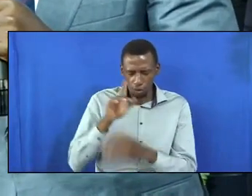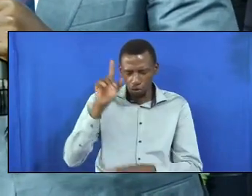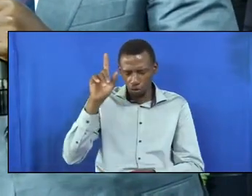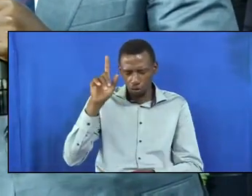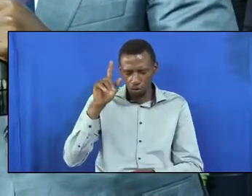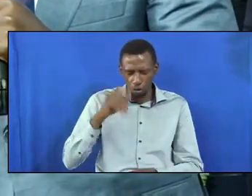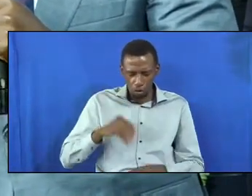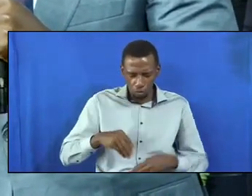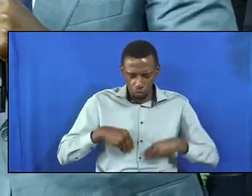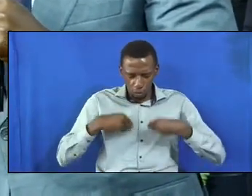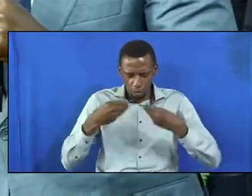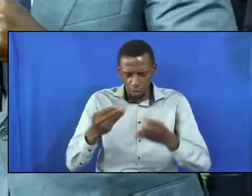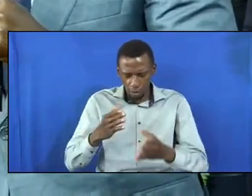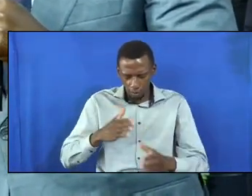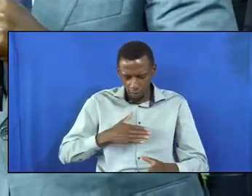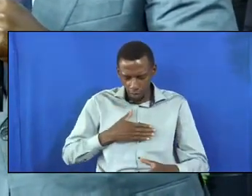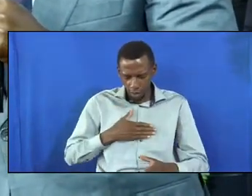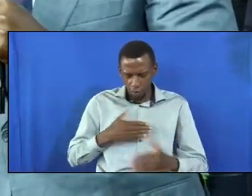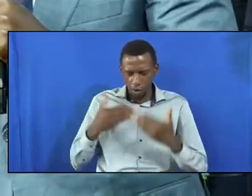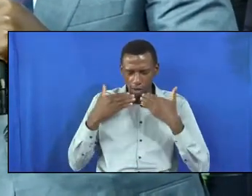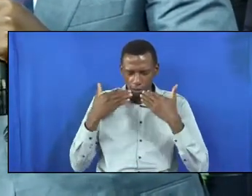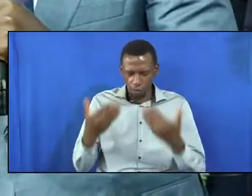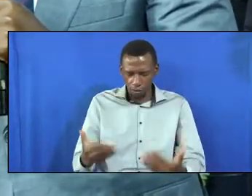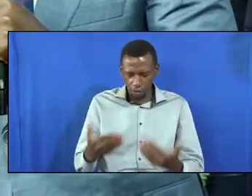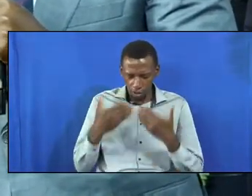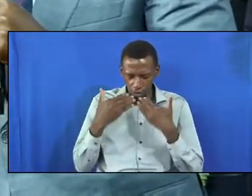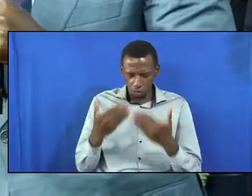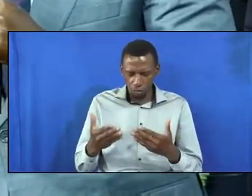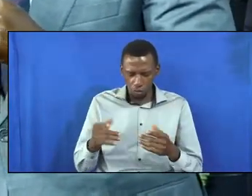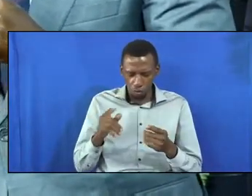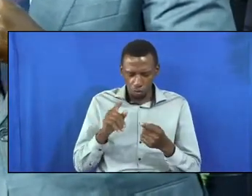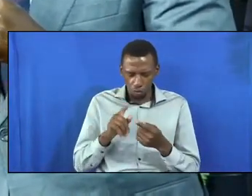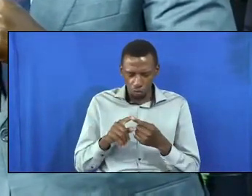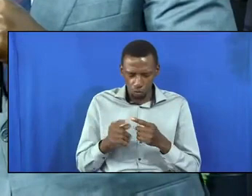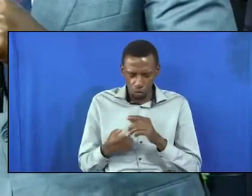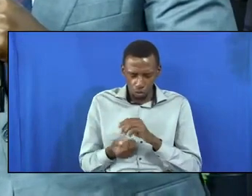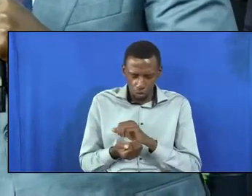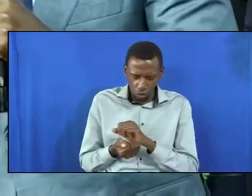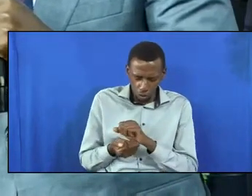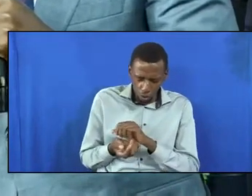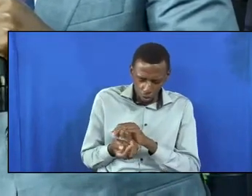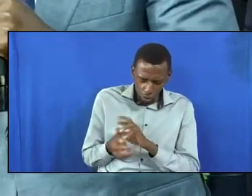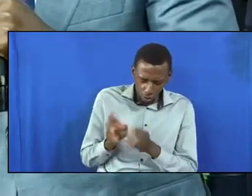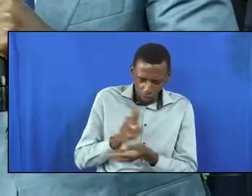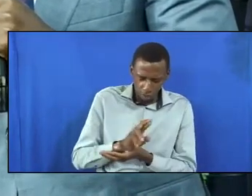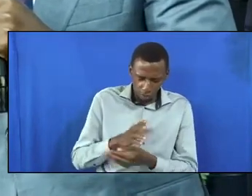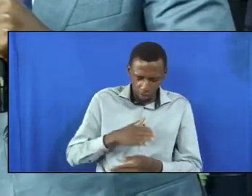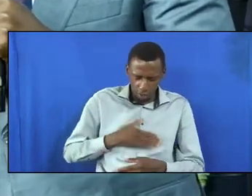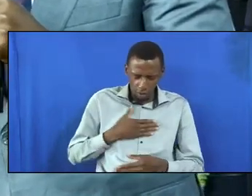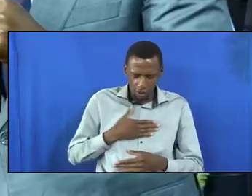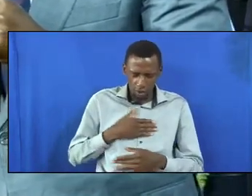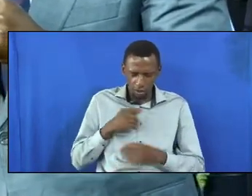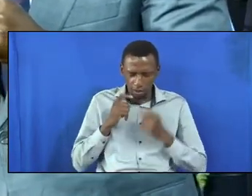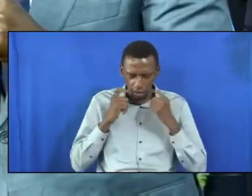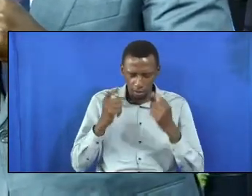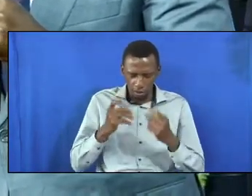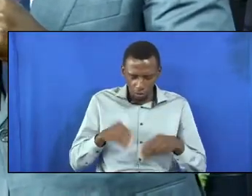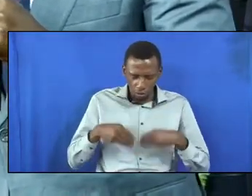our gratitude, to confess our sins, to bring our petitions and